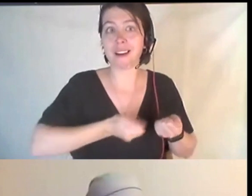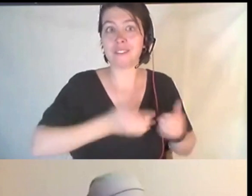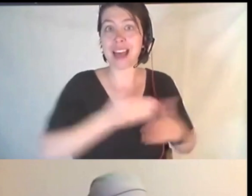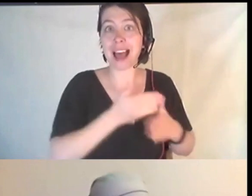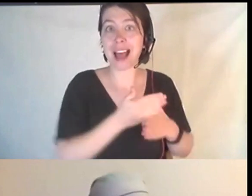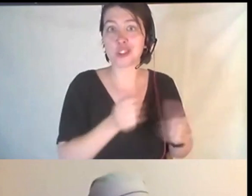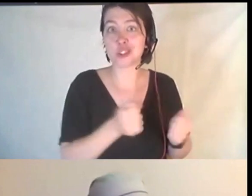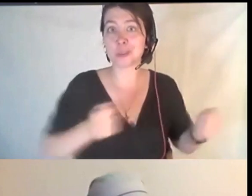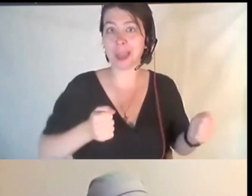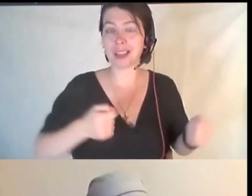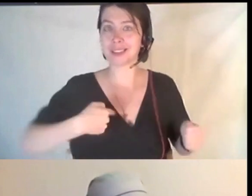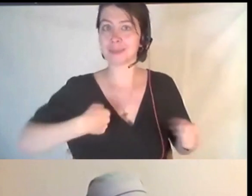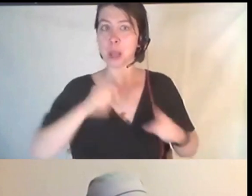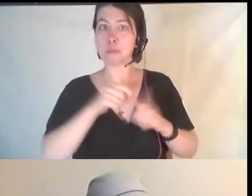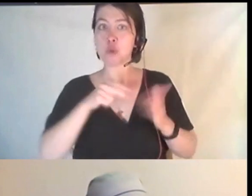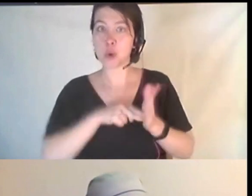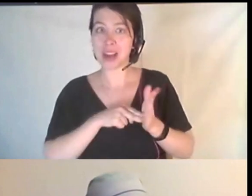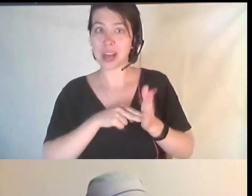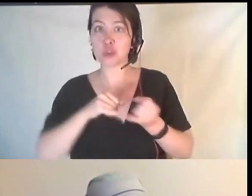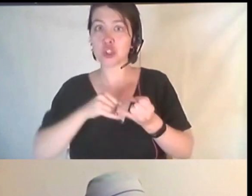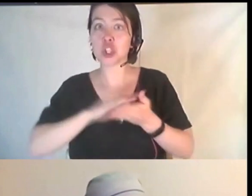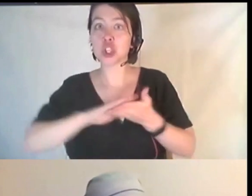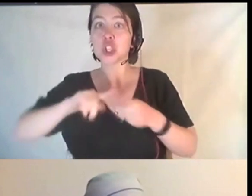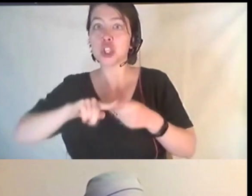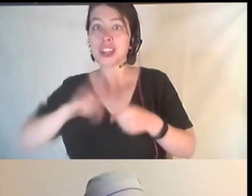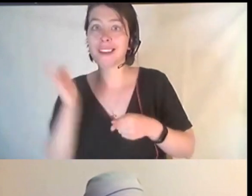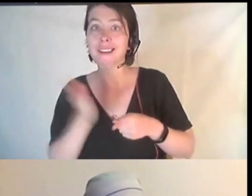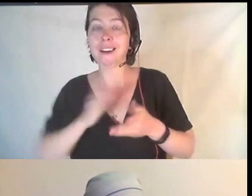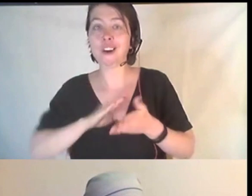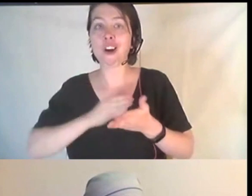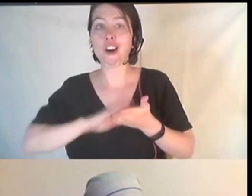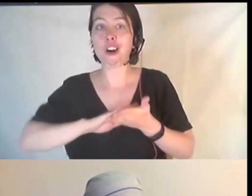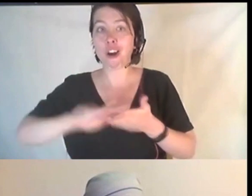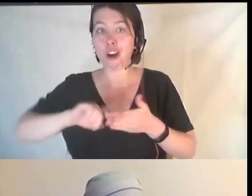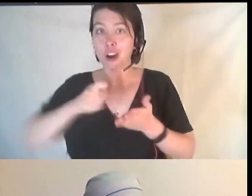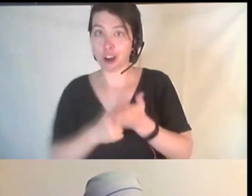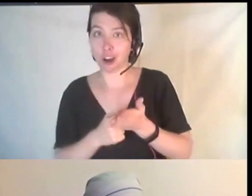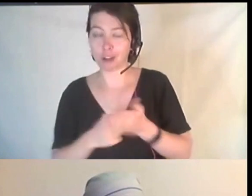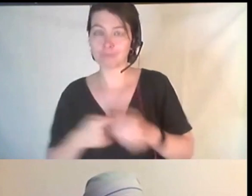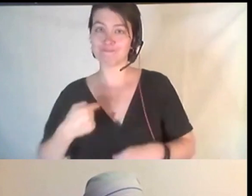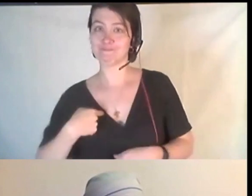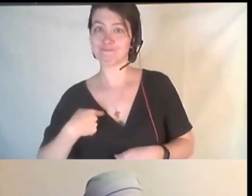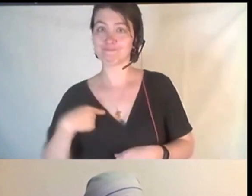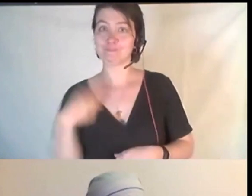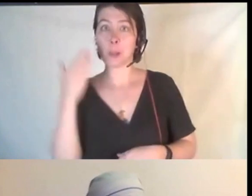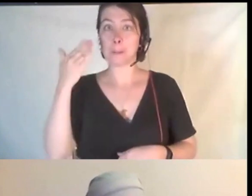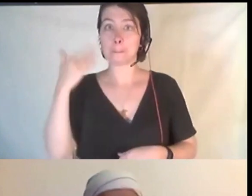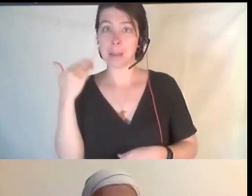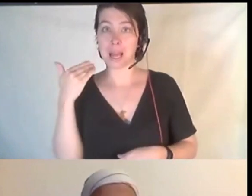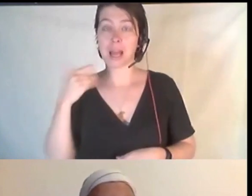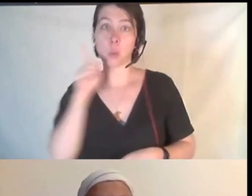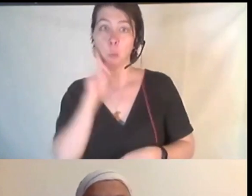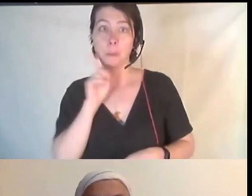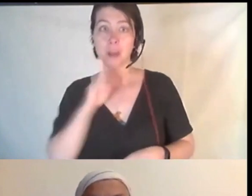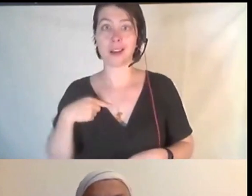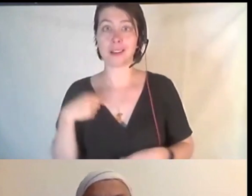Black woman. I have short, natural hair. I'm wearing glasses, and I'm wearing a black jacket and a black t-shirt. Thompson,